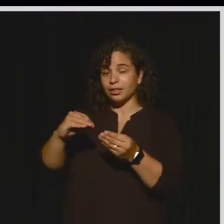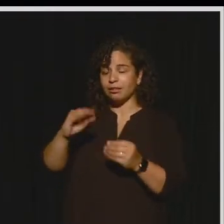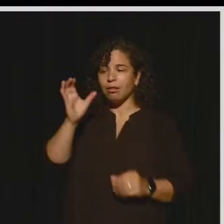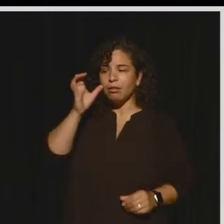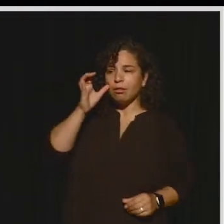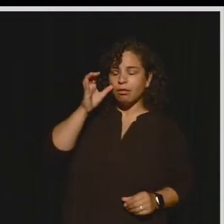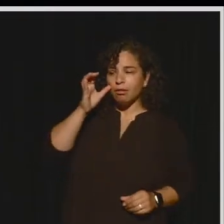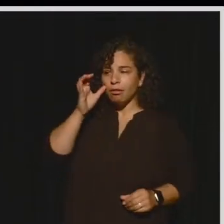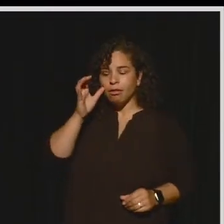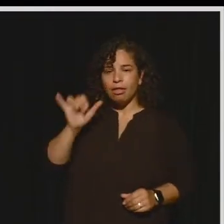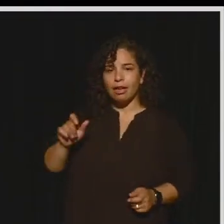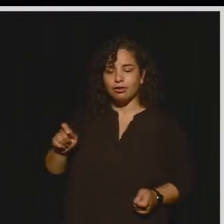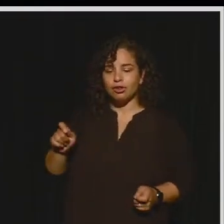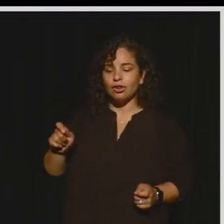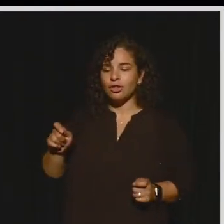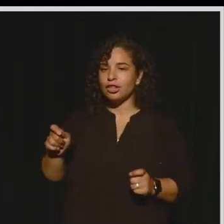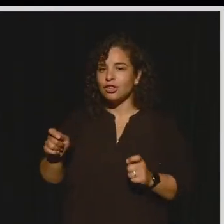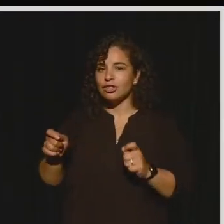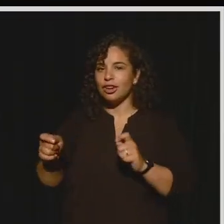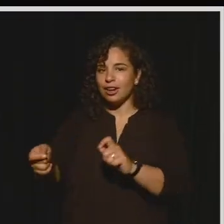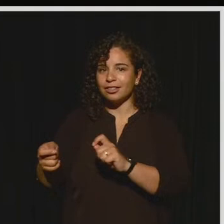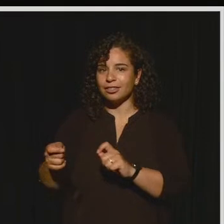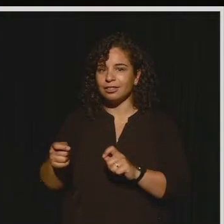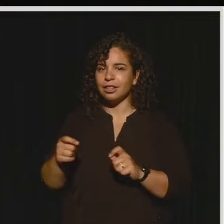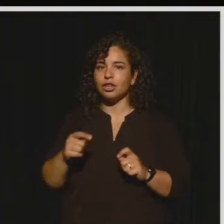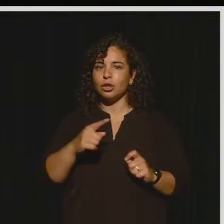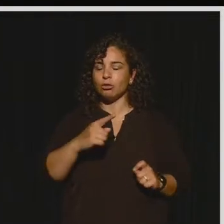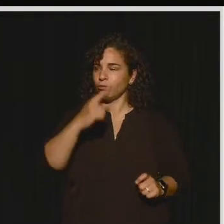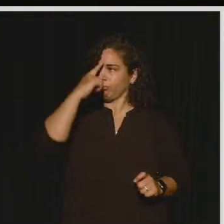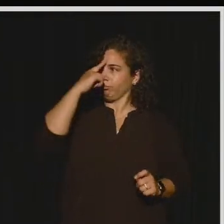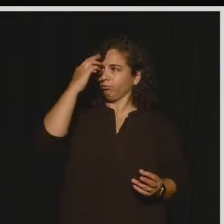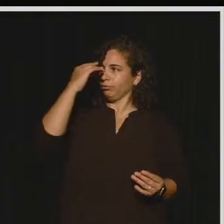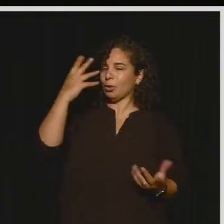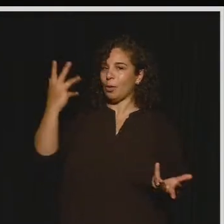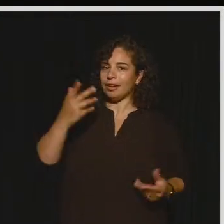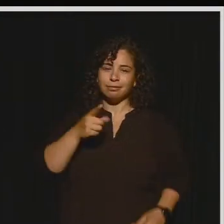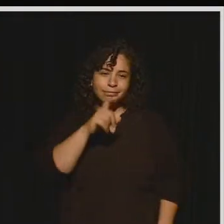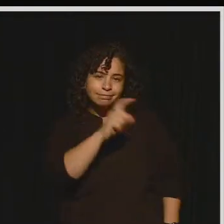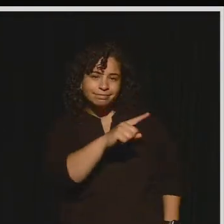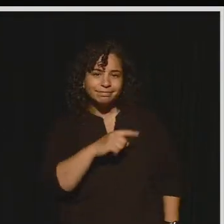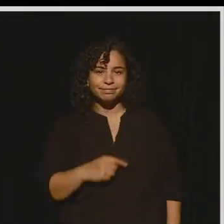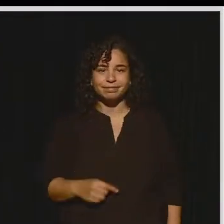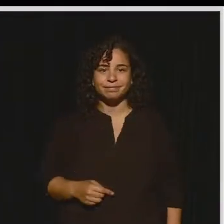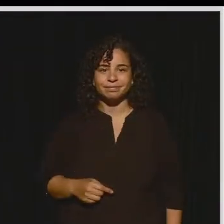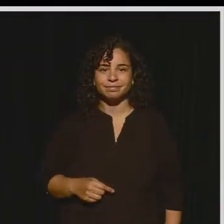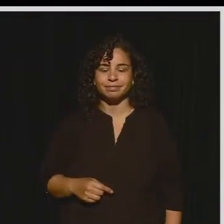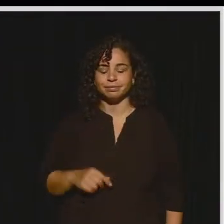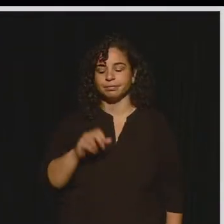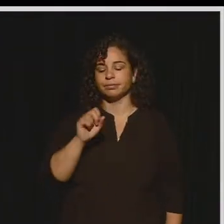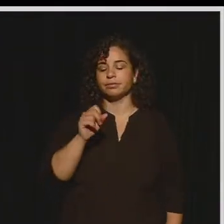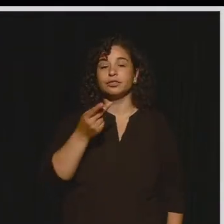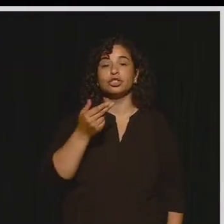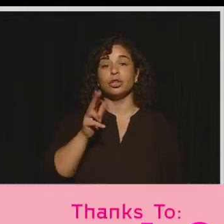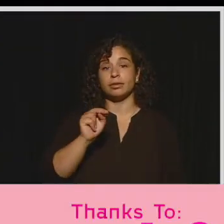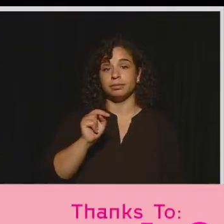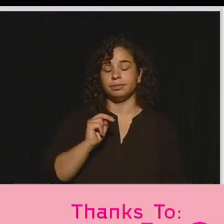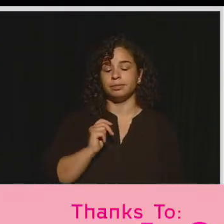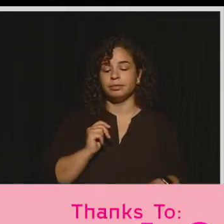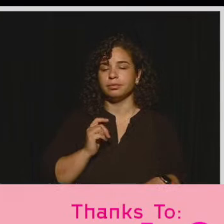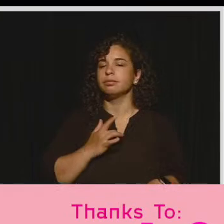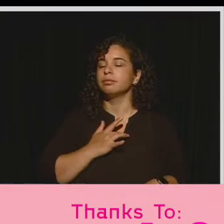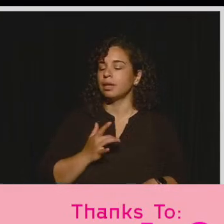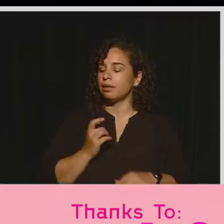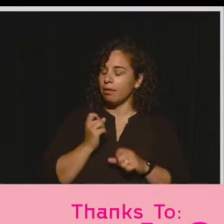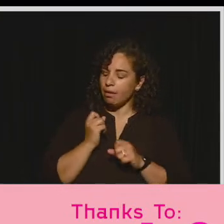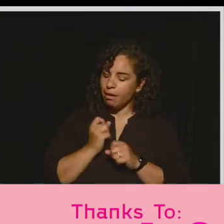that transformation, what's coming to mind for you? I think that's one of the things. Every year that